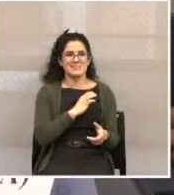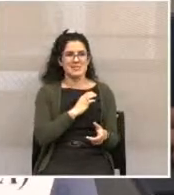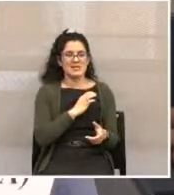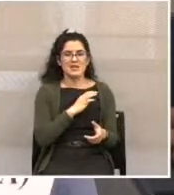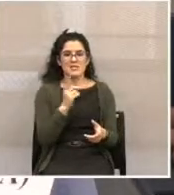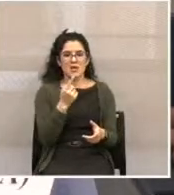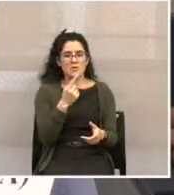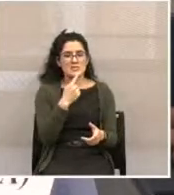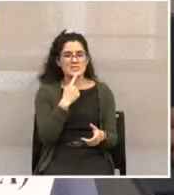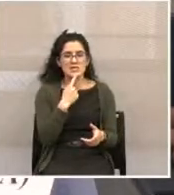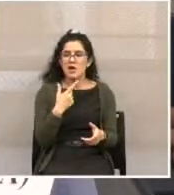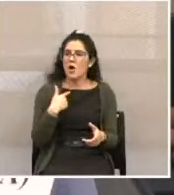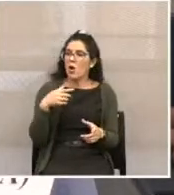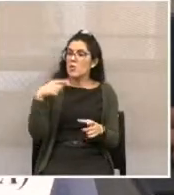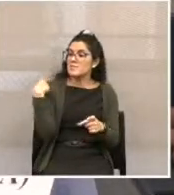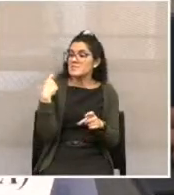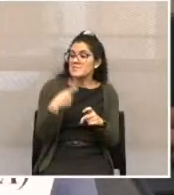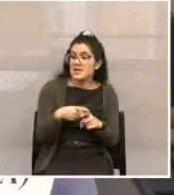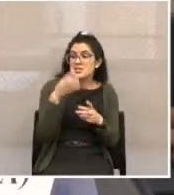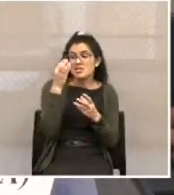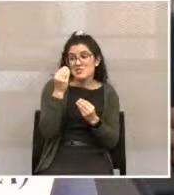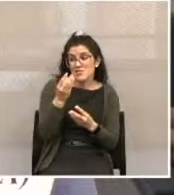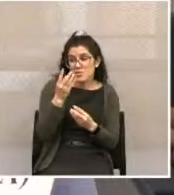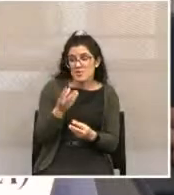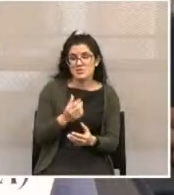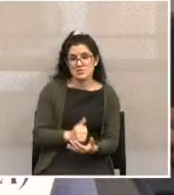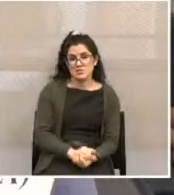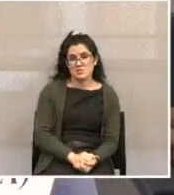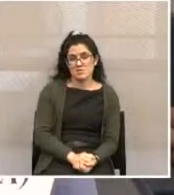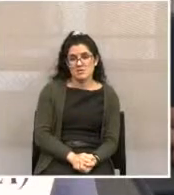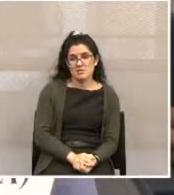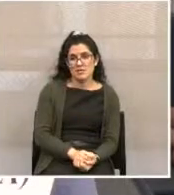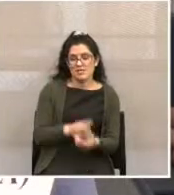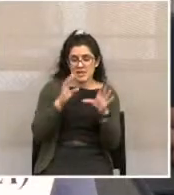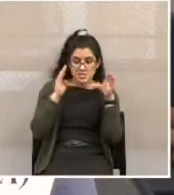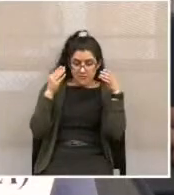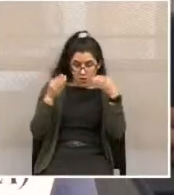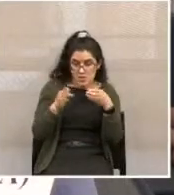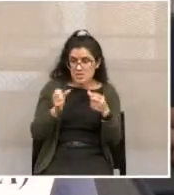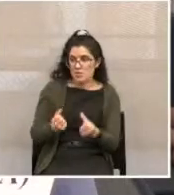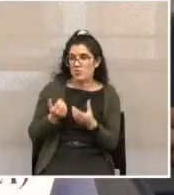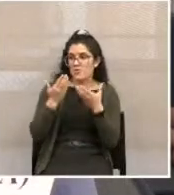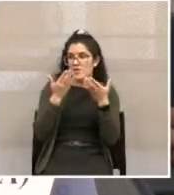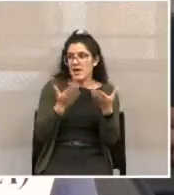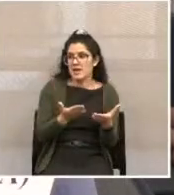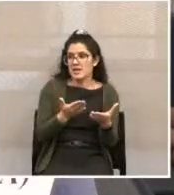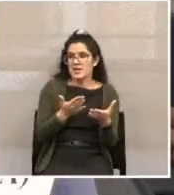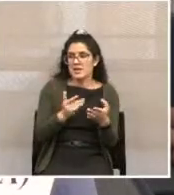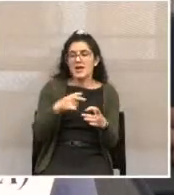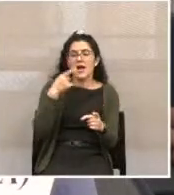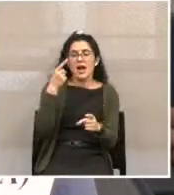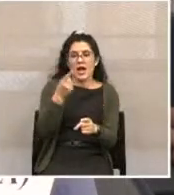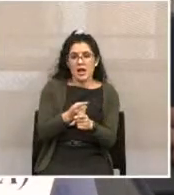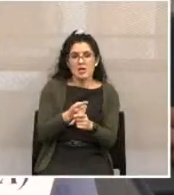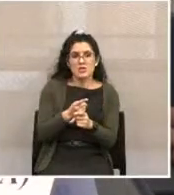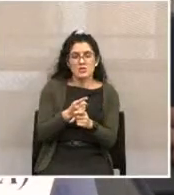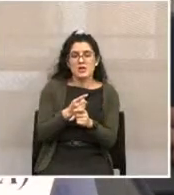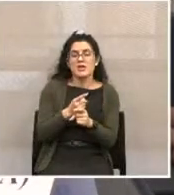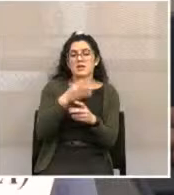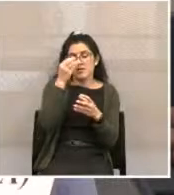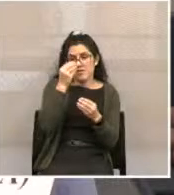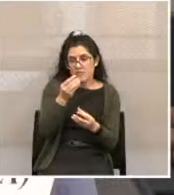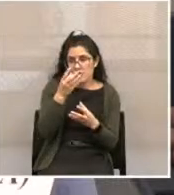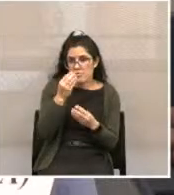it's Spanish information that's focused on providing accurate information and services